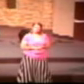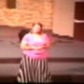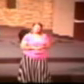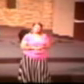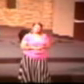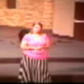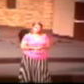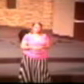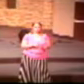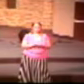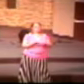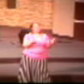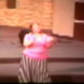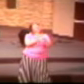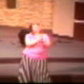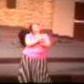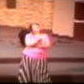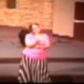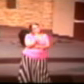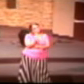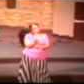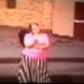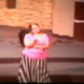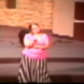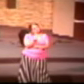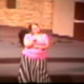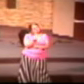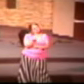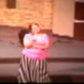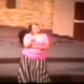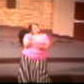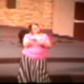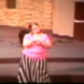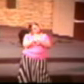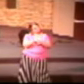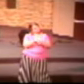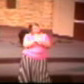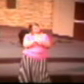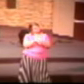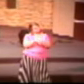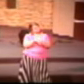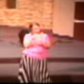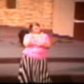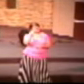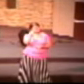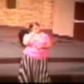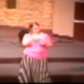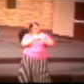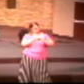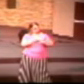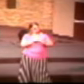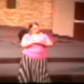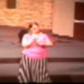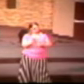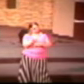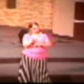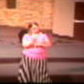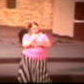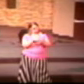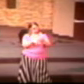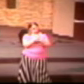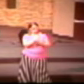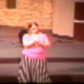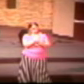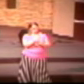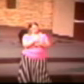But what we're asking you to do is to participate in a way that I think models what Acts chapter 2 is trying to do